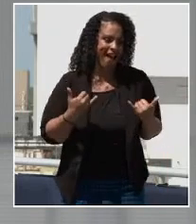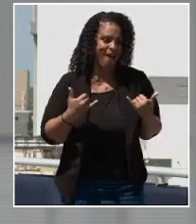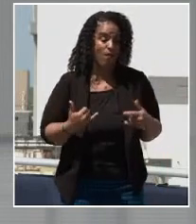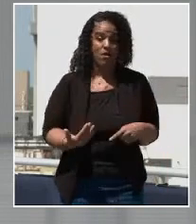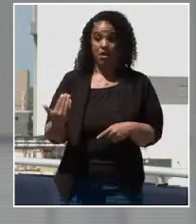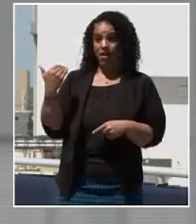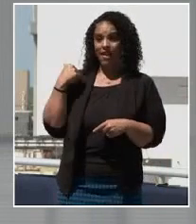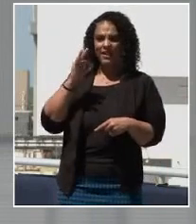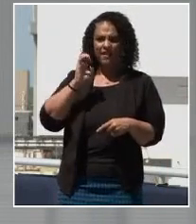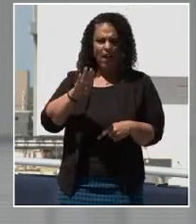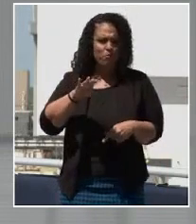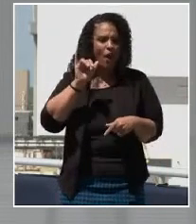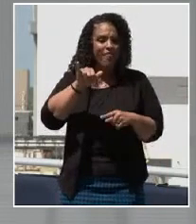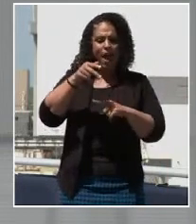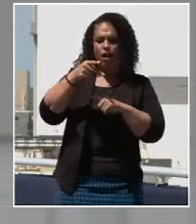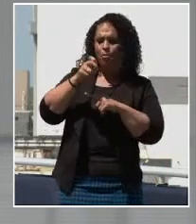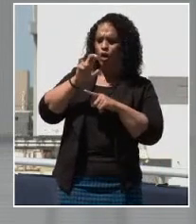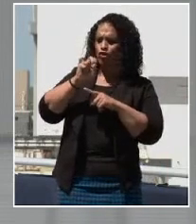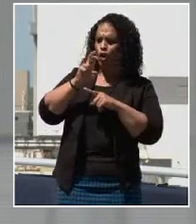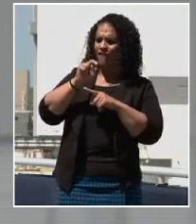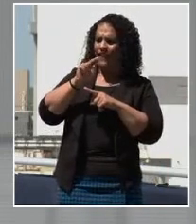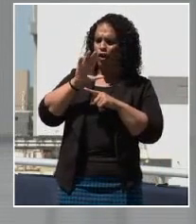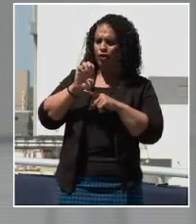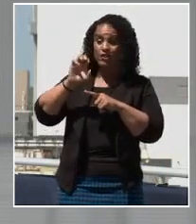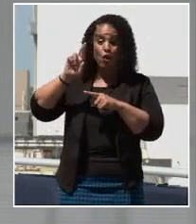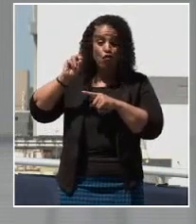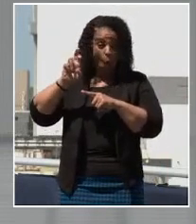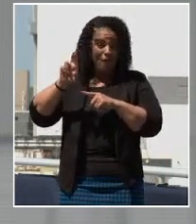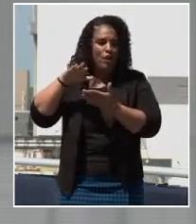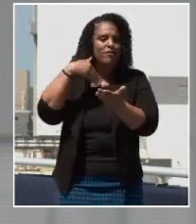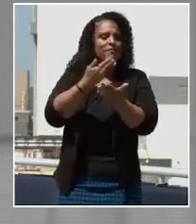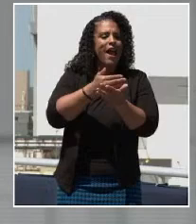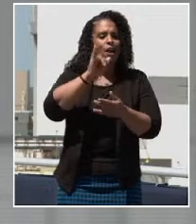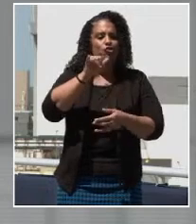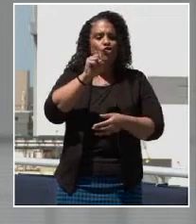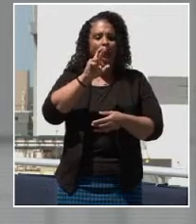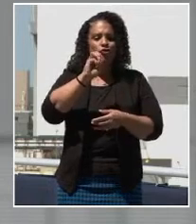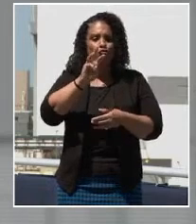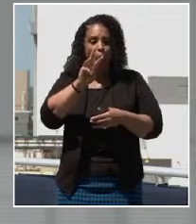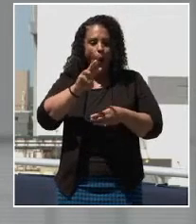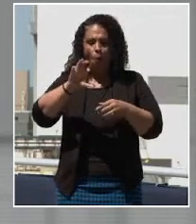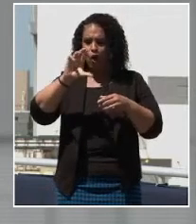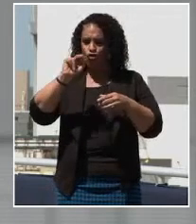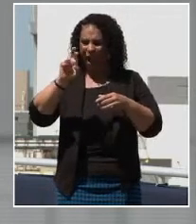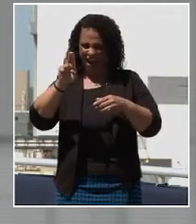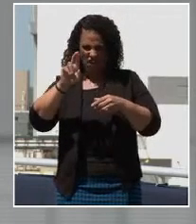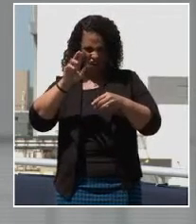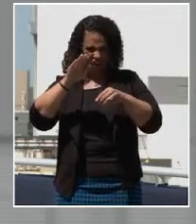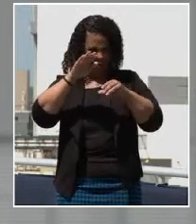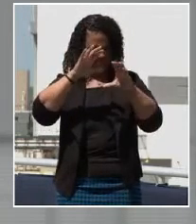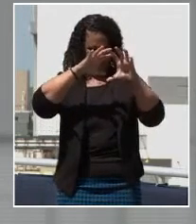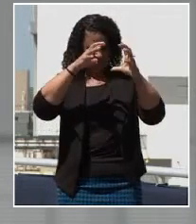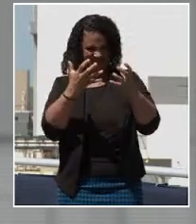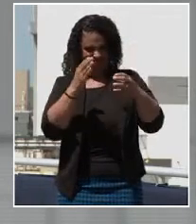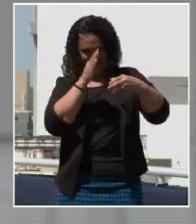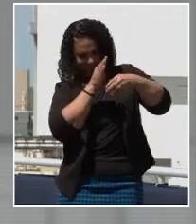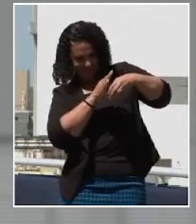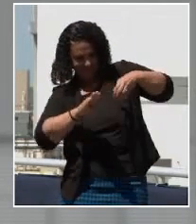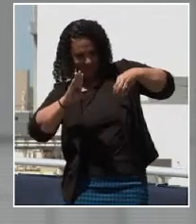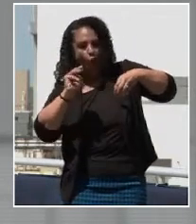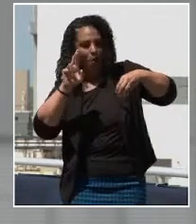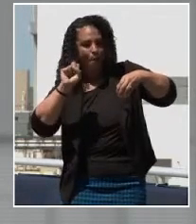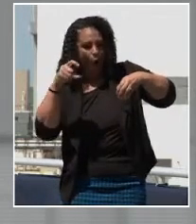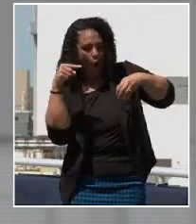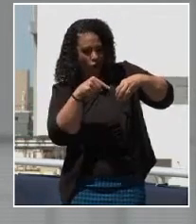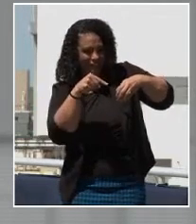February the perseverance Rover it arrived at jezzro crater on Mars and the Mars